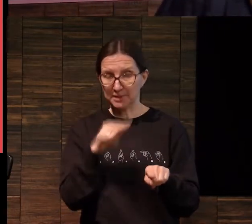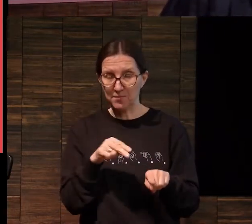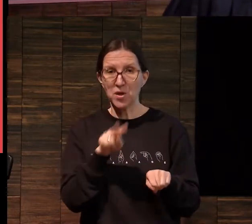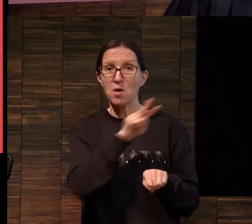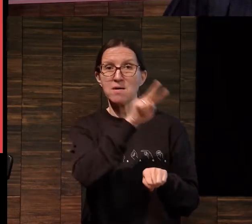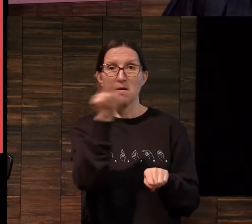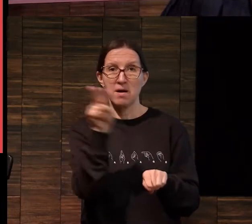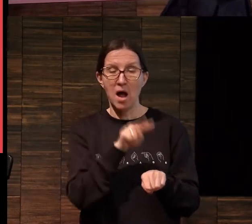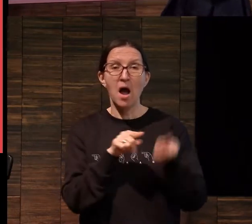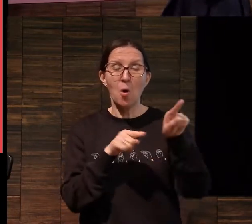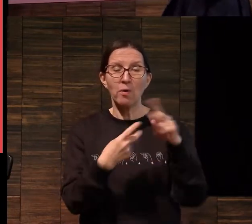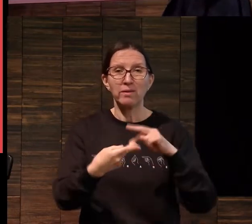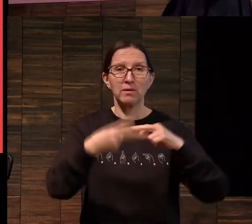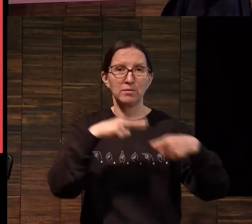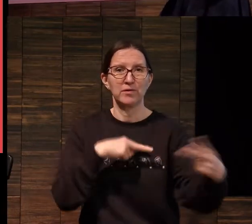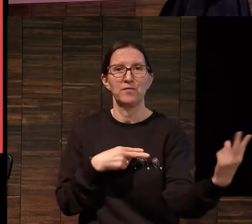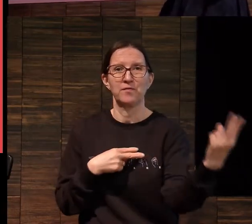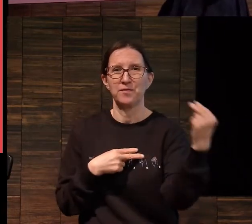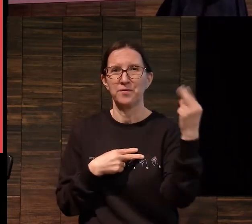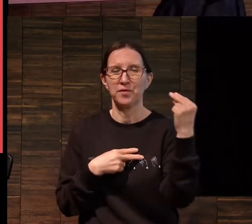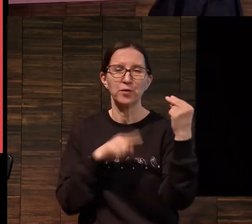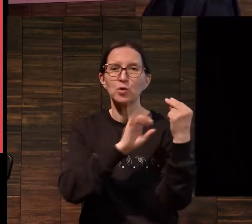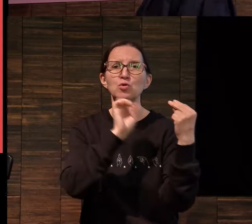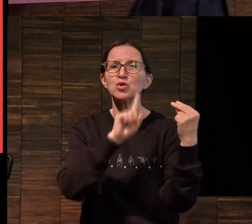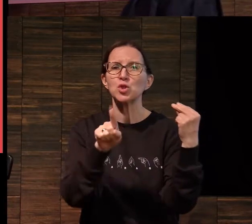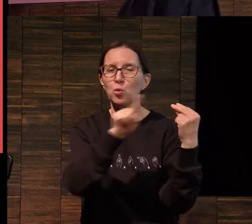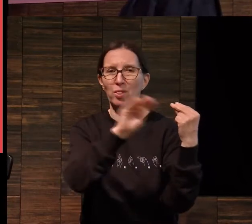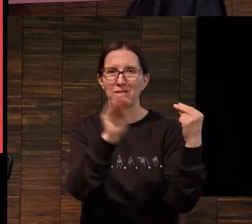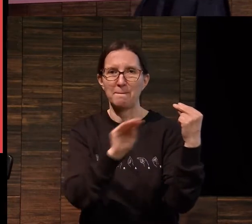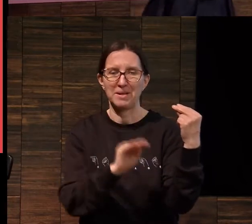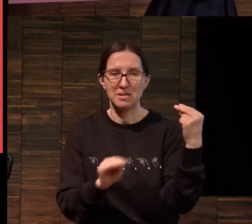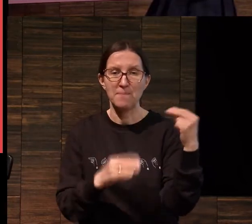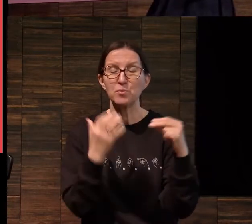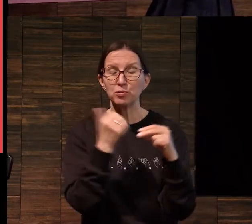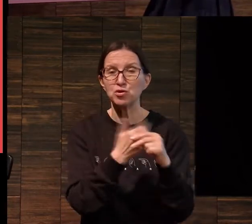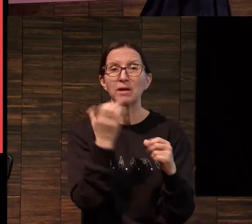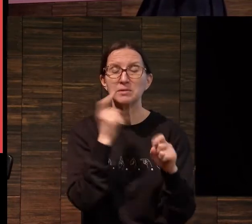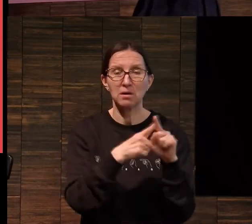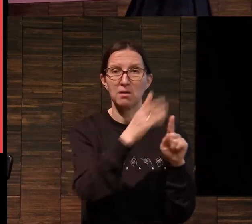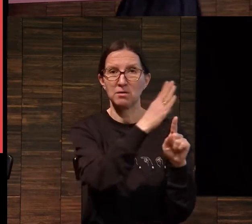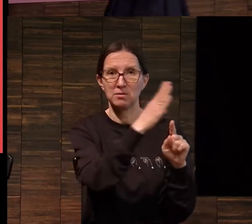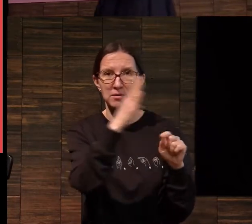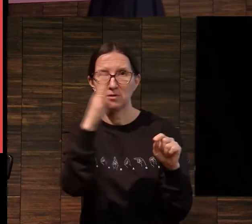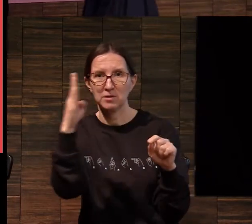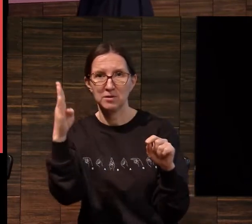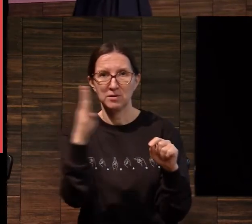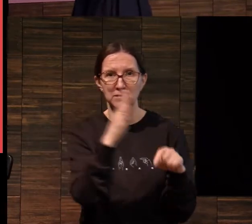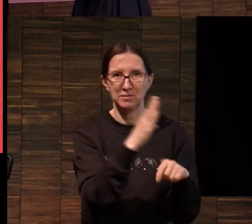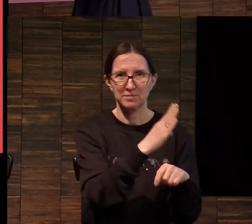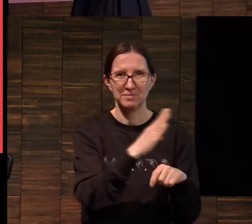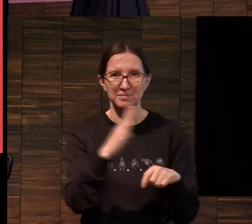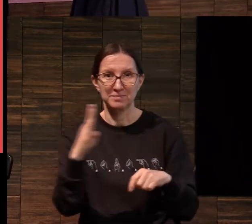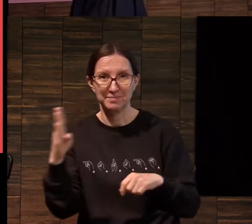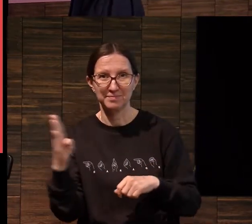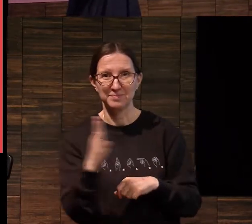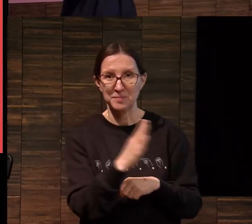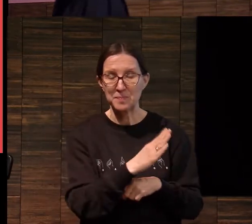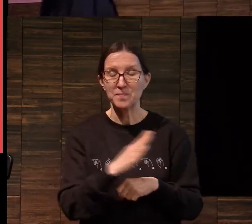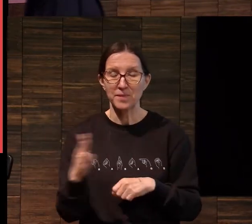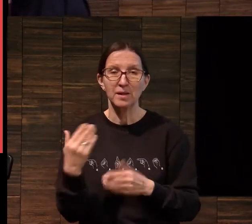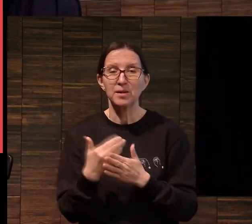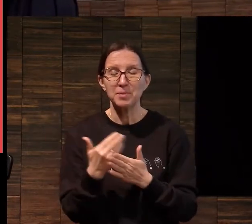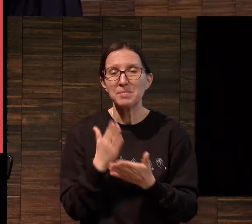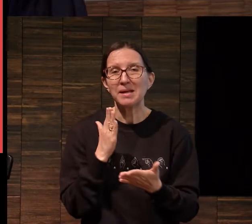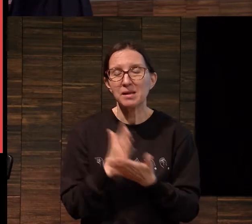read everything aloud, everything that is presented as text. It reads top to bottom, left to right. How does it do